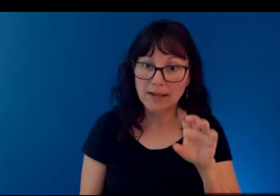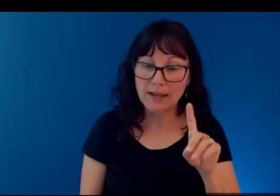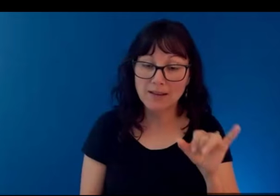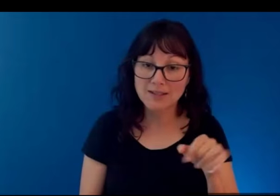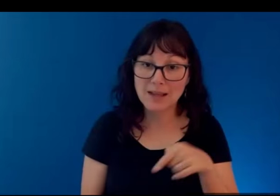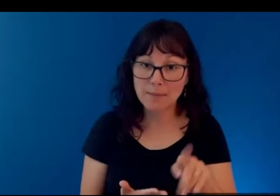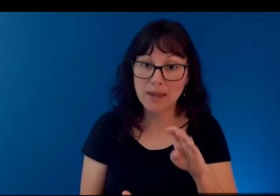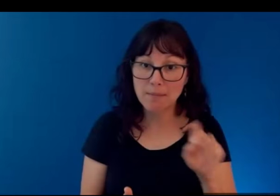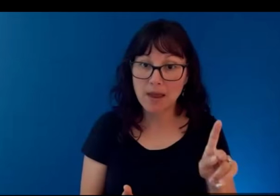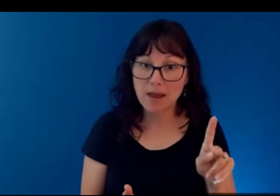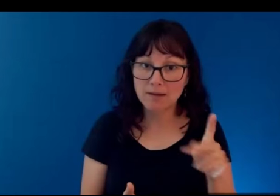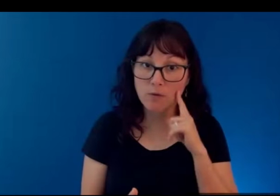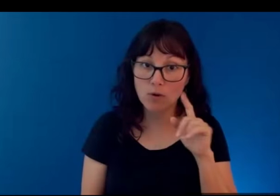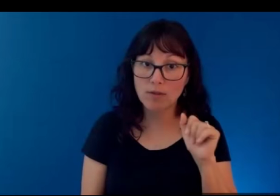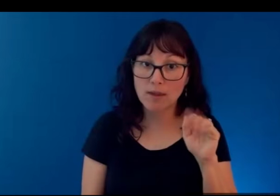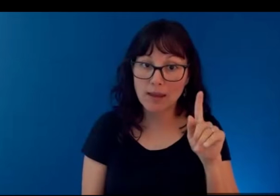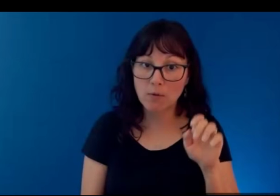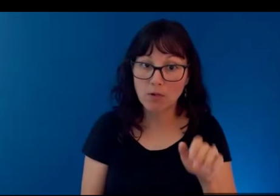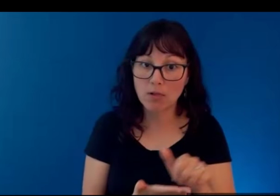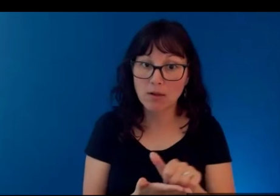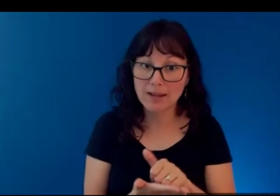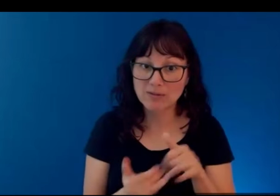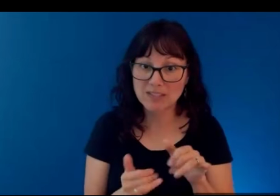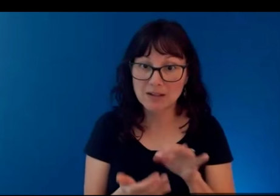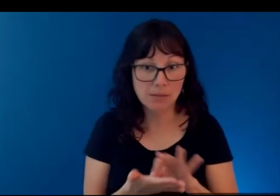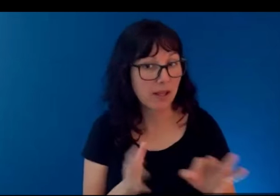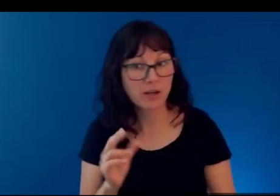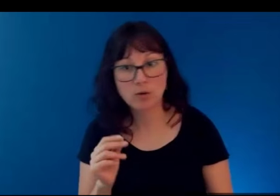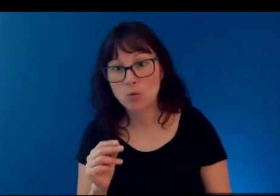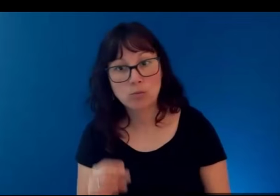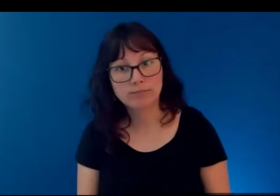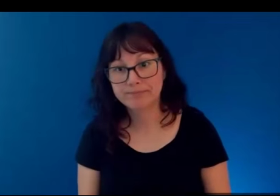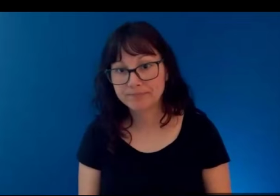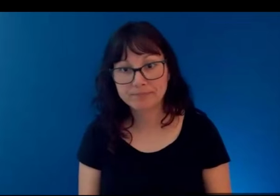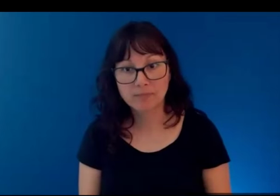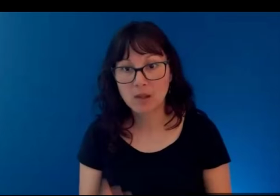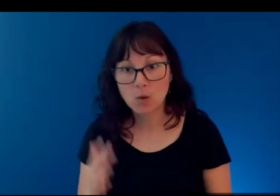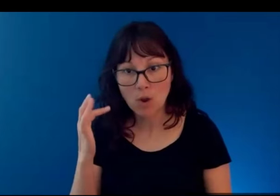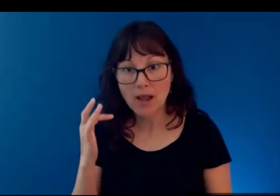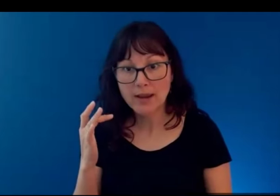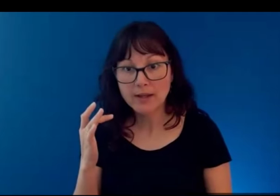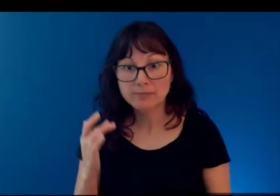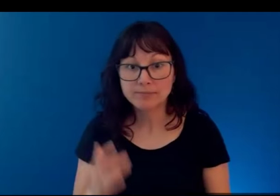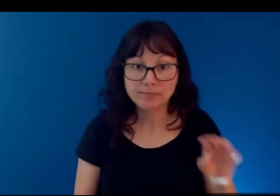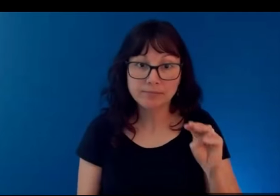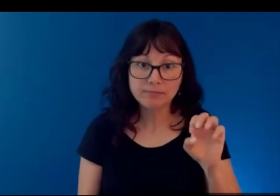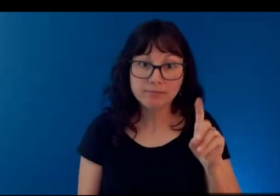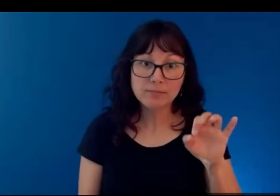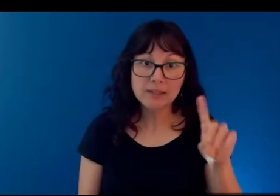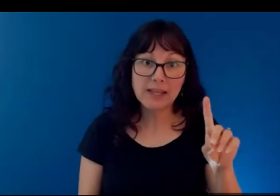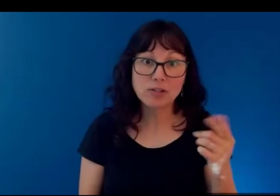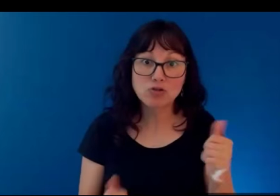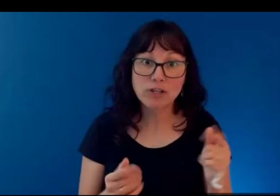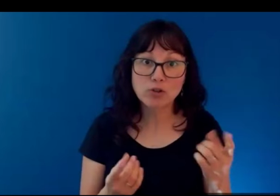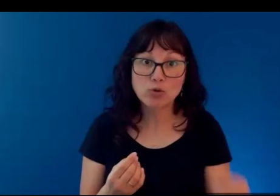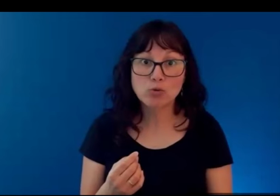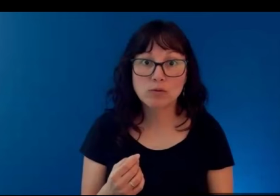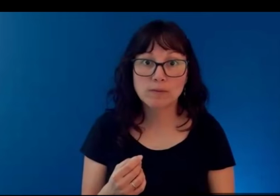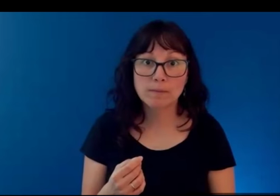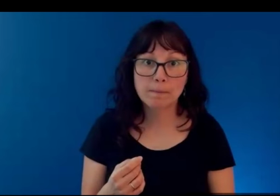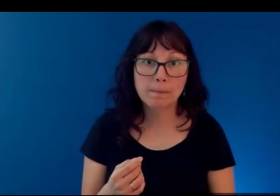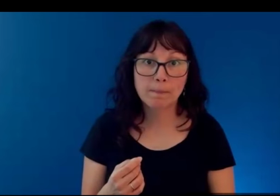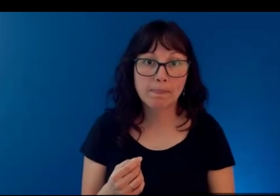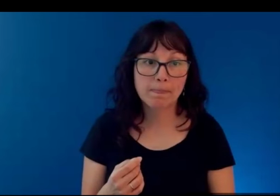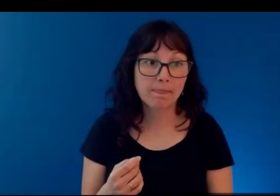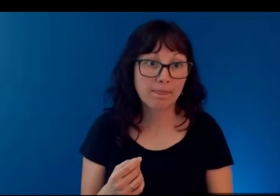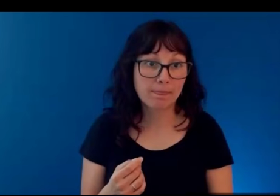provision of the ABLE account still apply? No, because all Medicaid is doing is trying to collect back the money that they